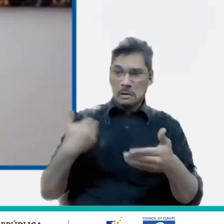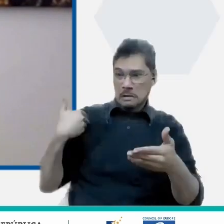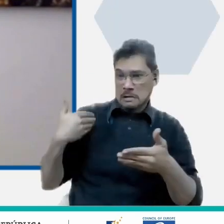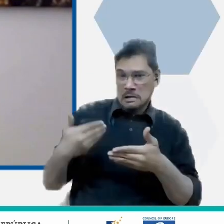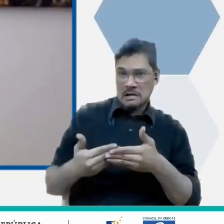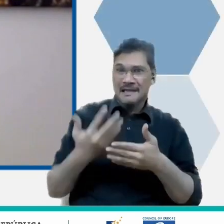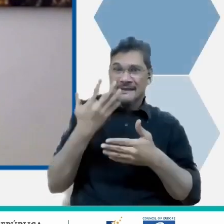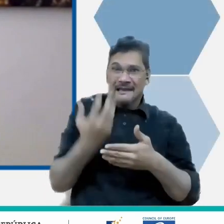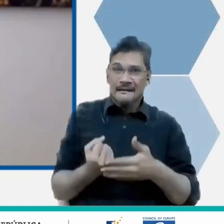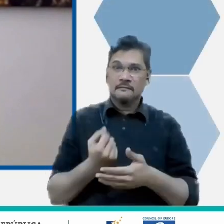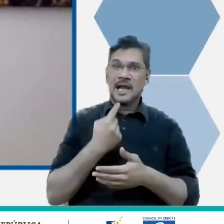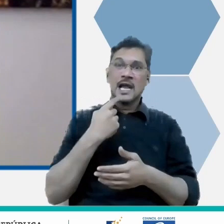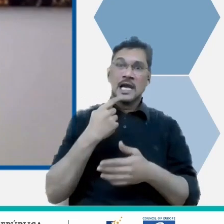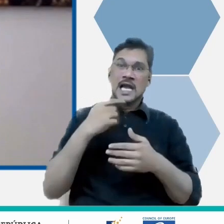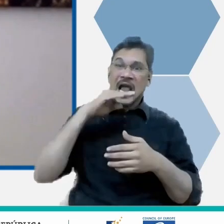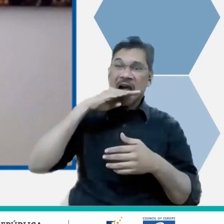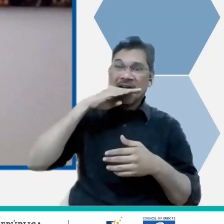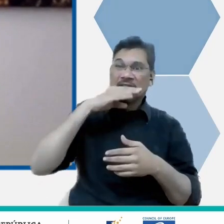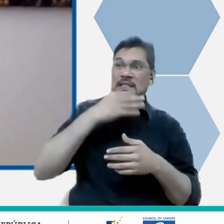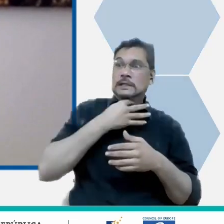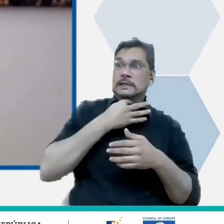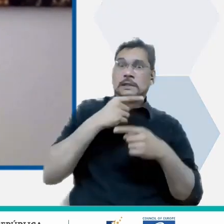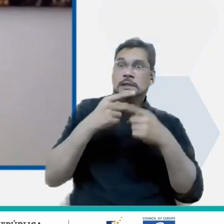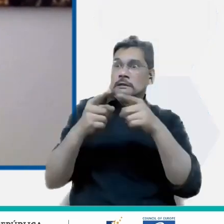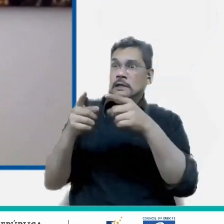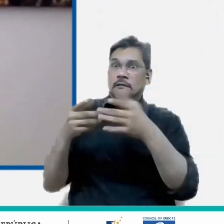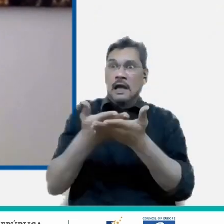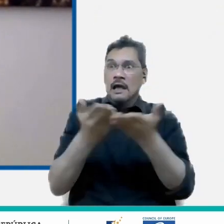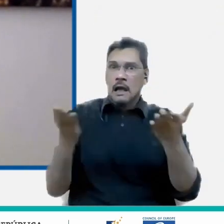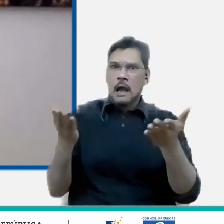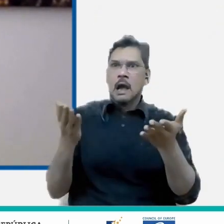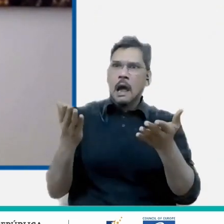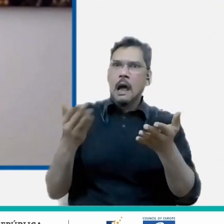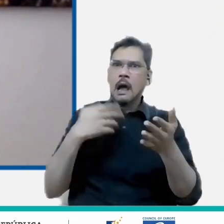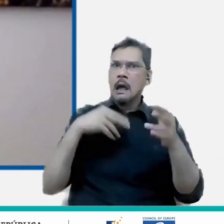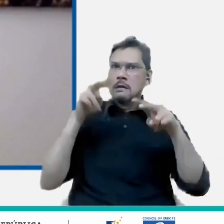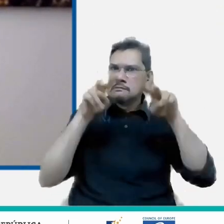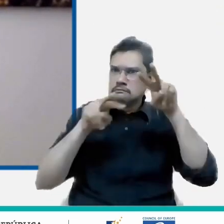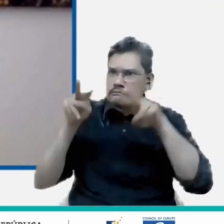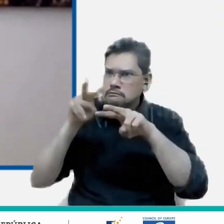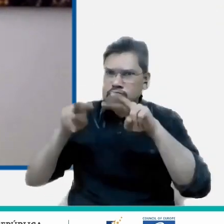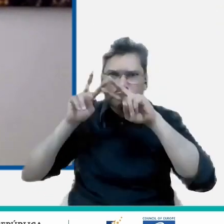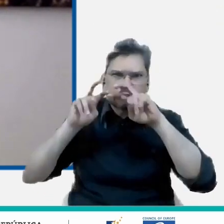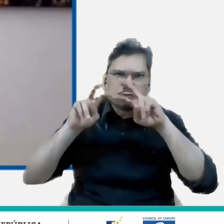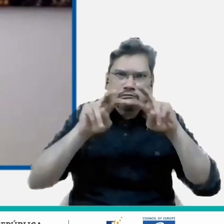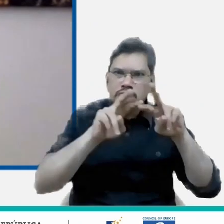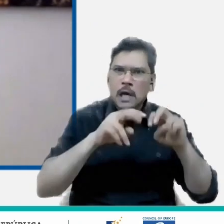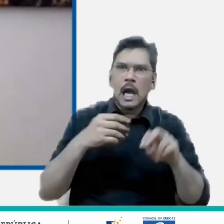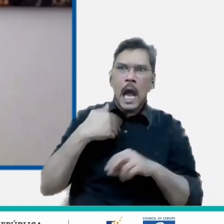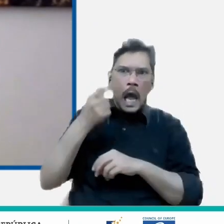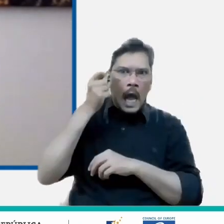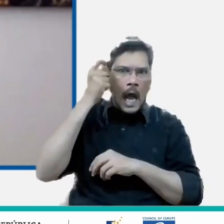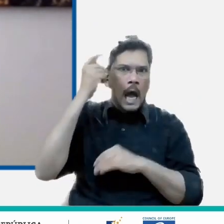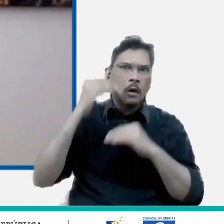level, and the need for, again, better data and guidance on how to use data. And fourthly,